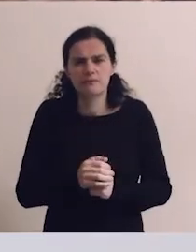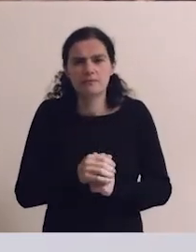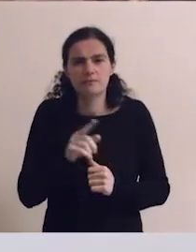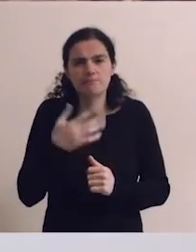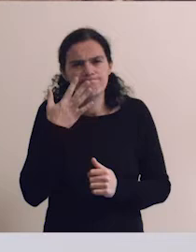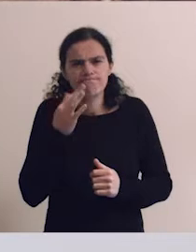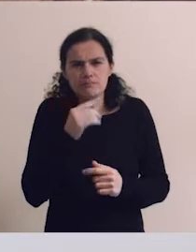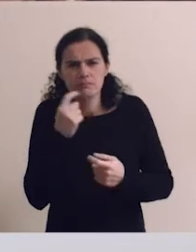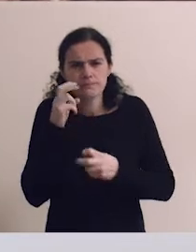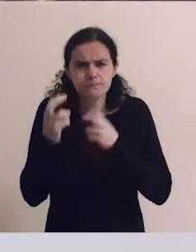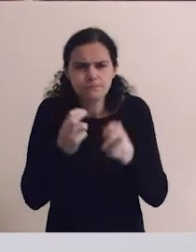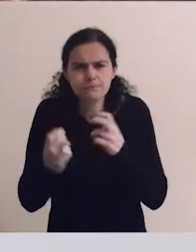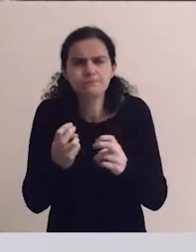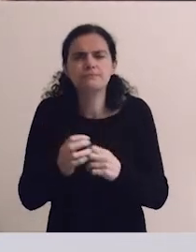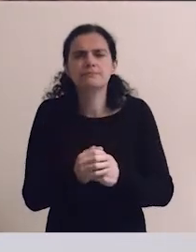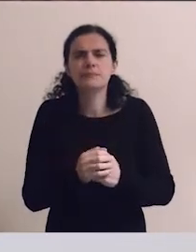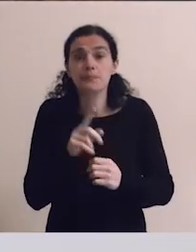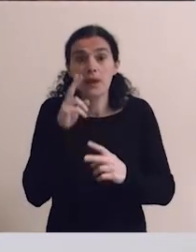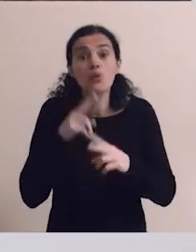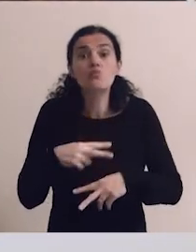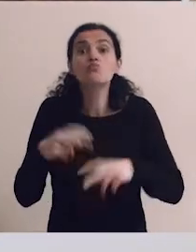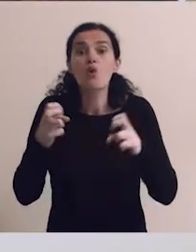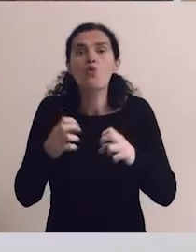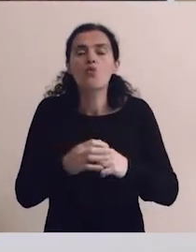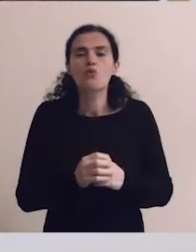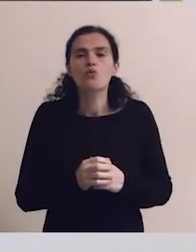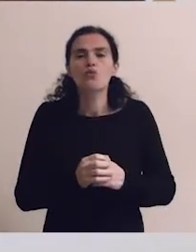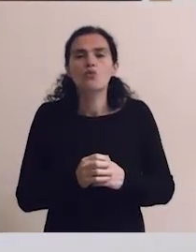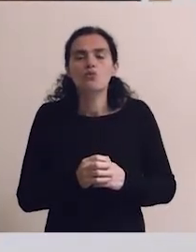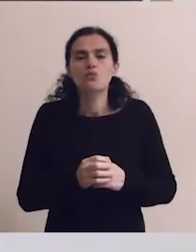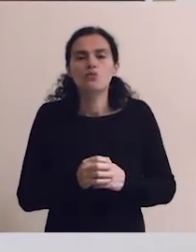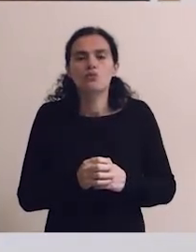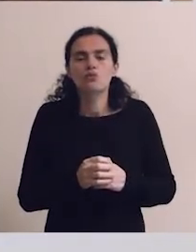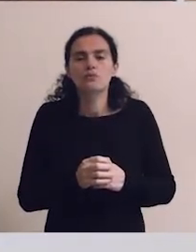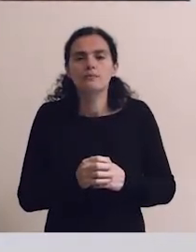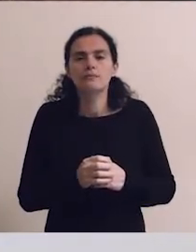she did tons of research, and she discovered